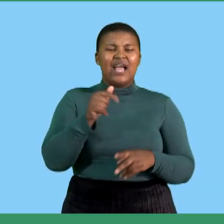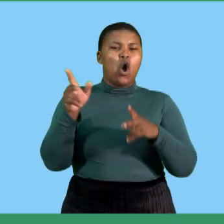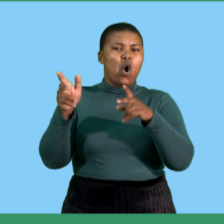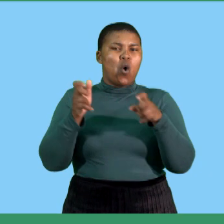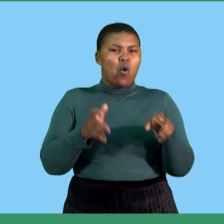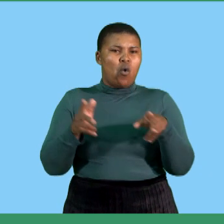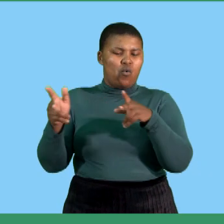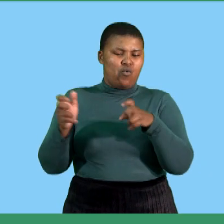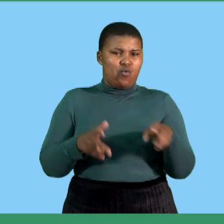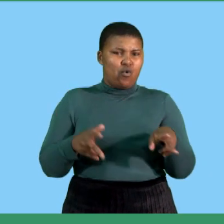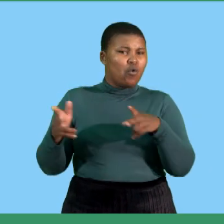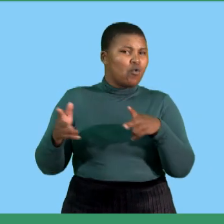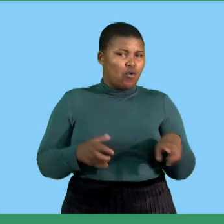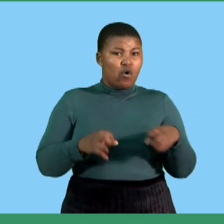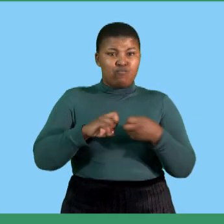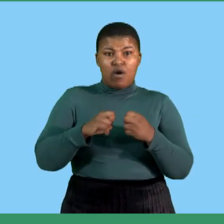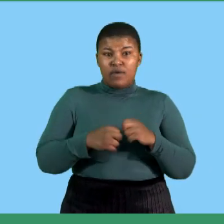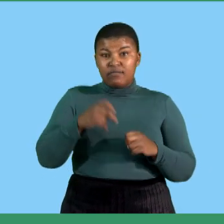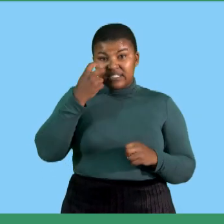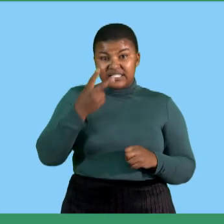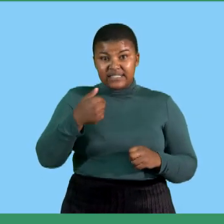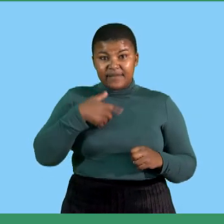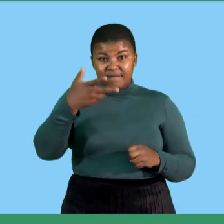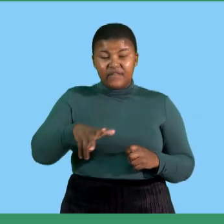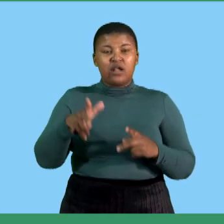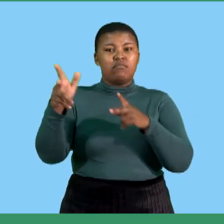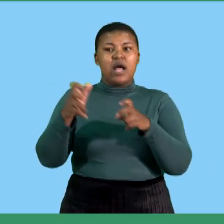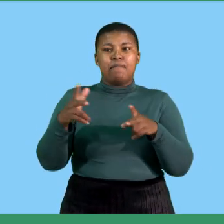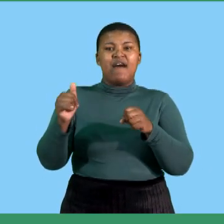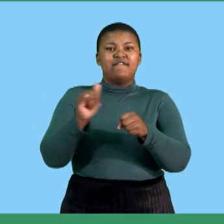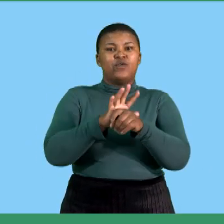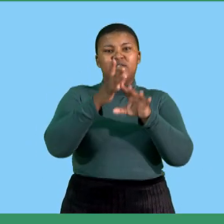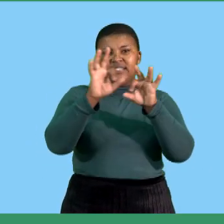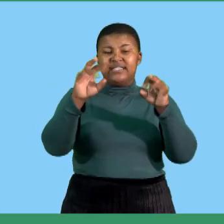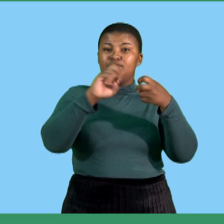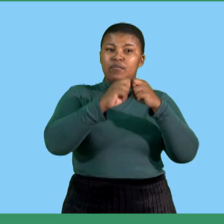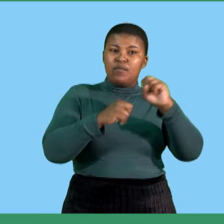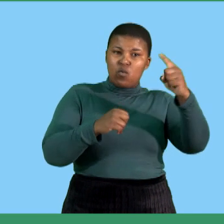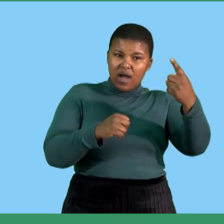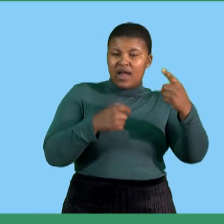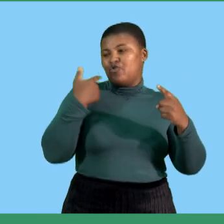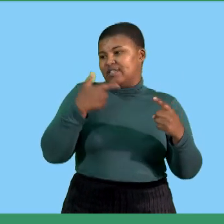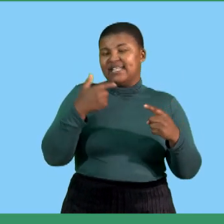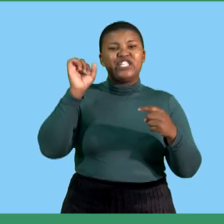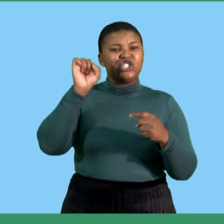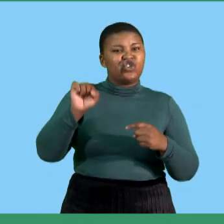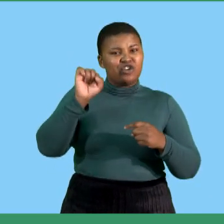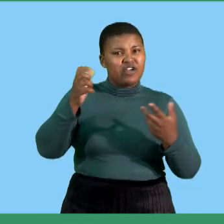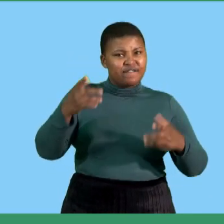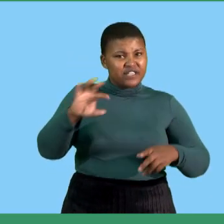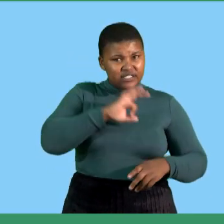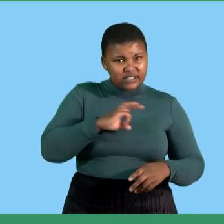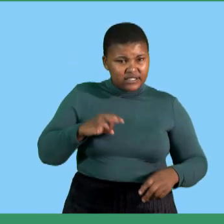here, we have then quoted the whole sentence. So you will see problem 1. Recently, they